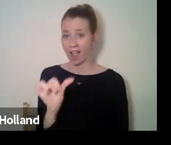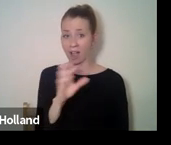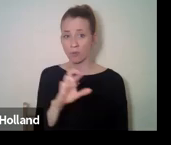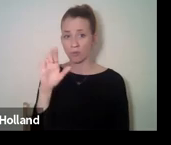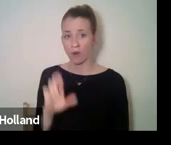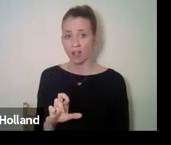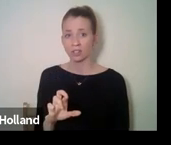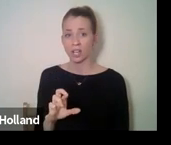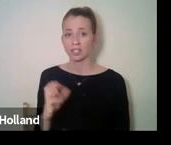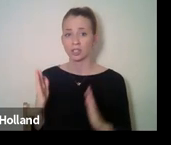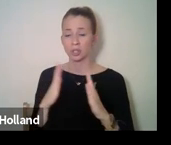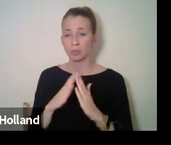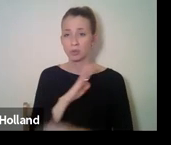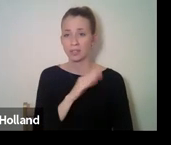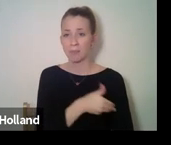info@rochestercommunitypower.com.